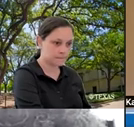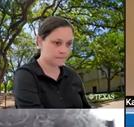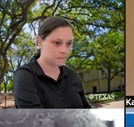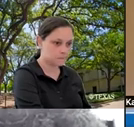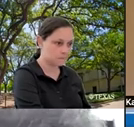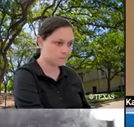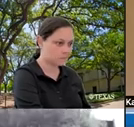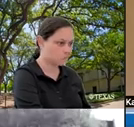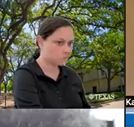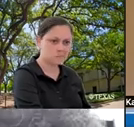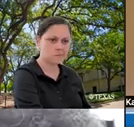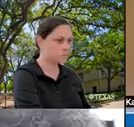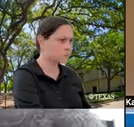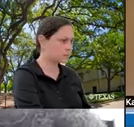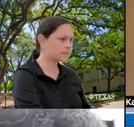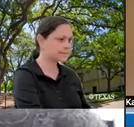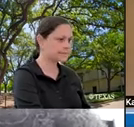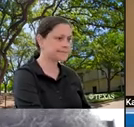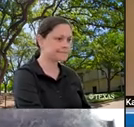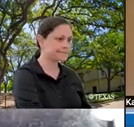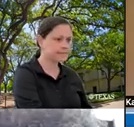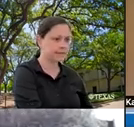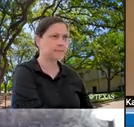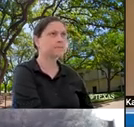Annotate function will not go away.